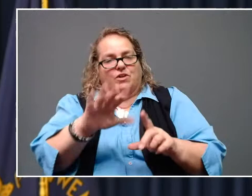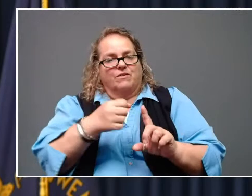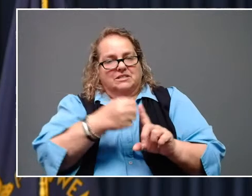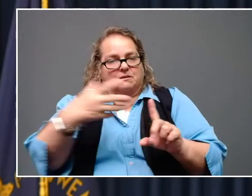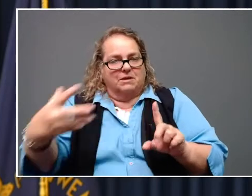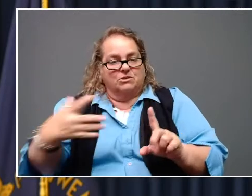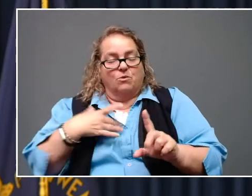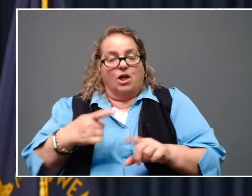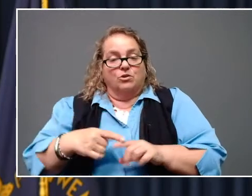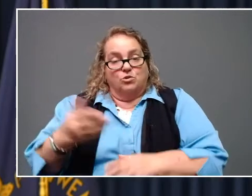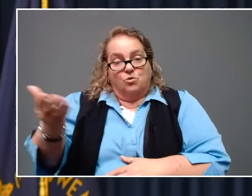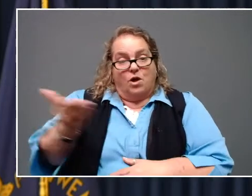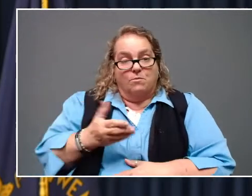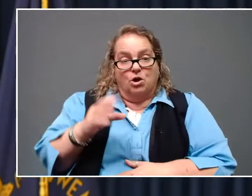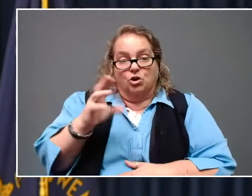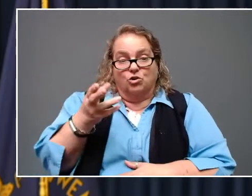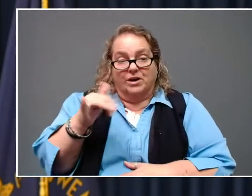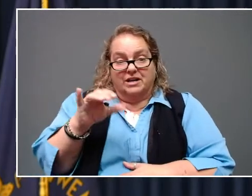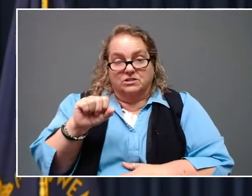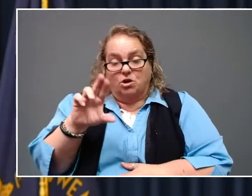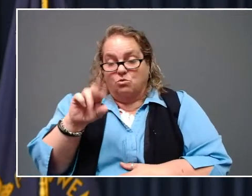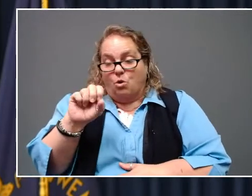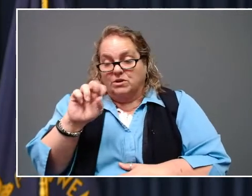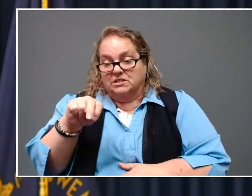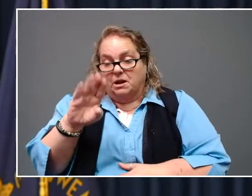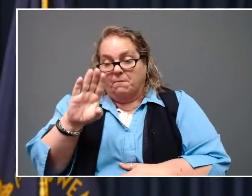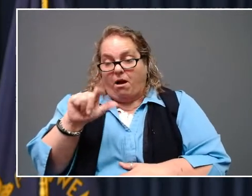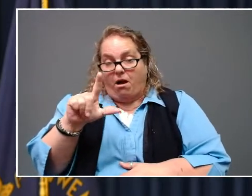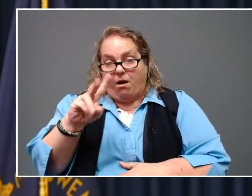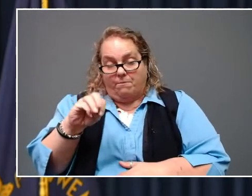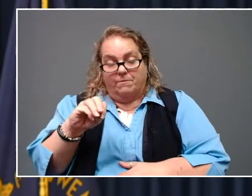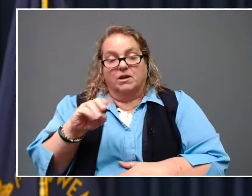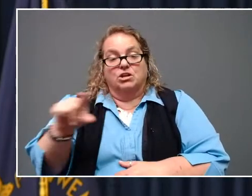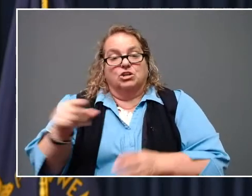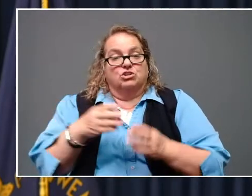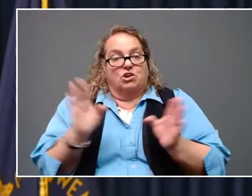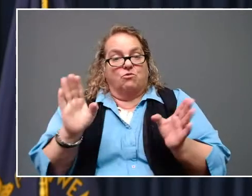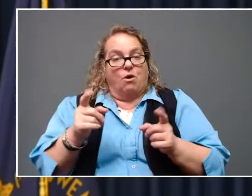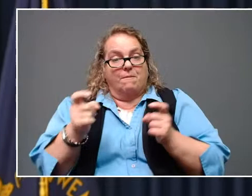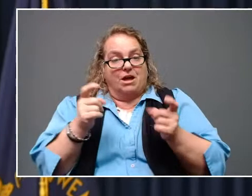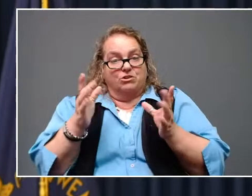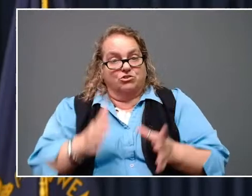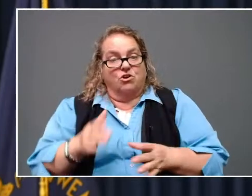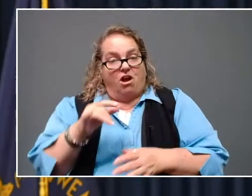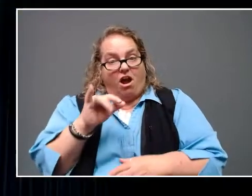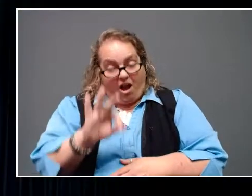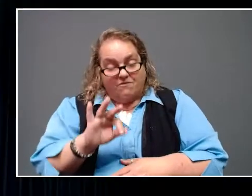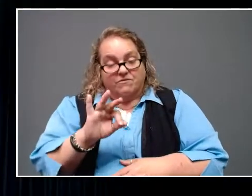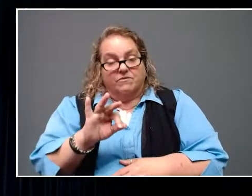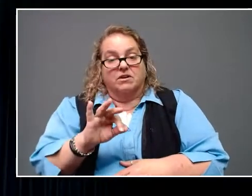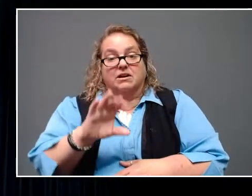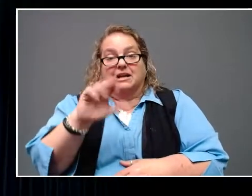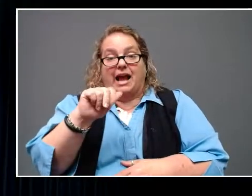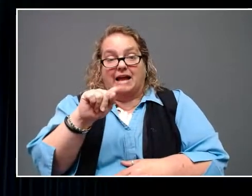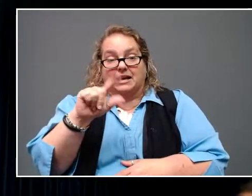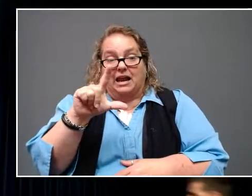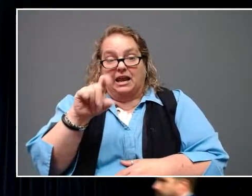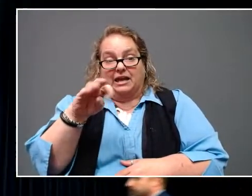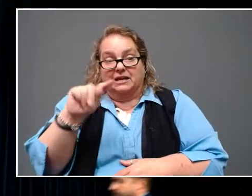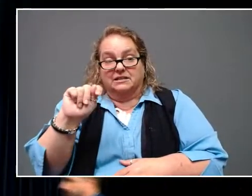welcome Chris Rosenbaum, General Manager of the Catalan facility in Winchester, to say a few words. Chris?